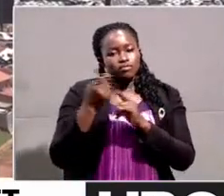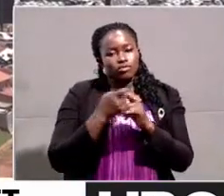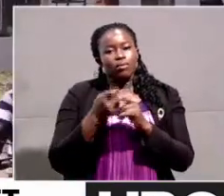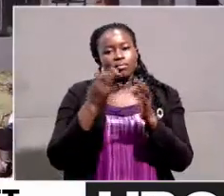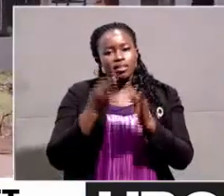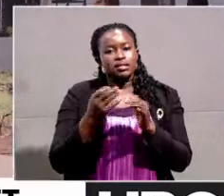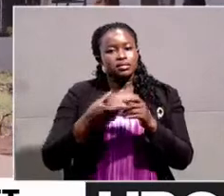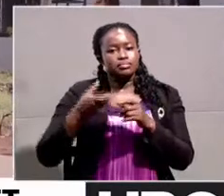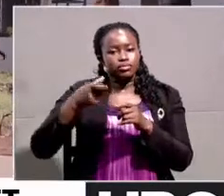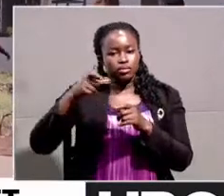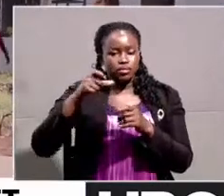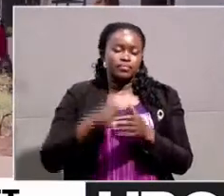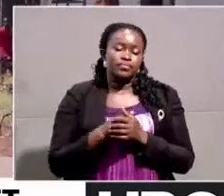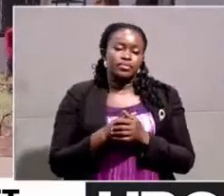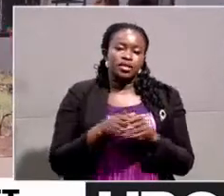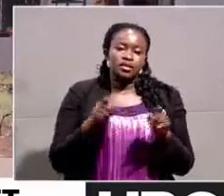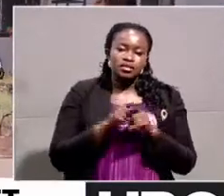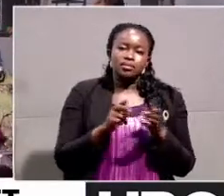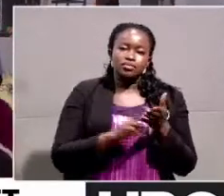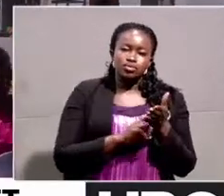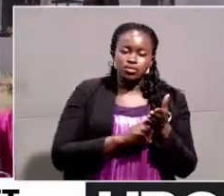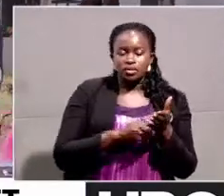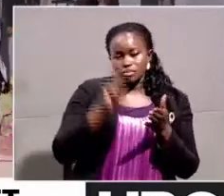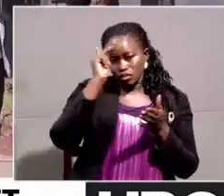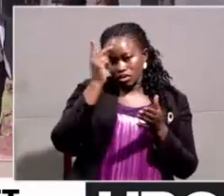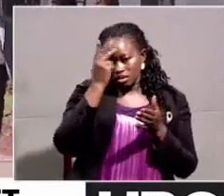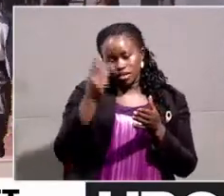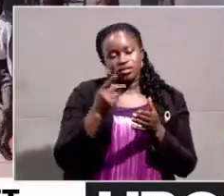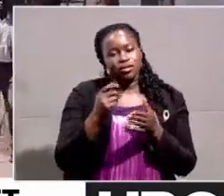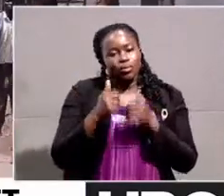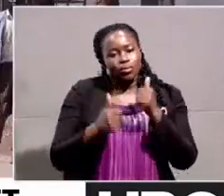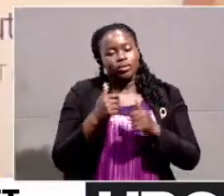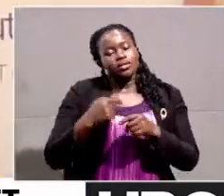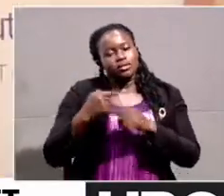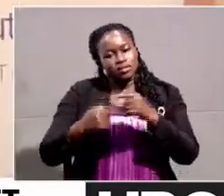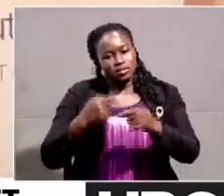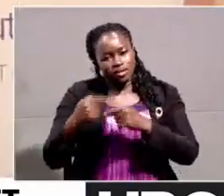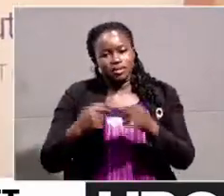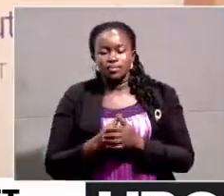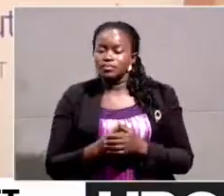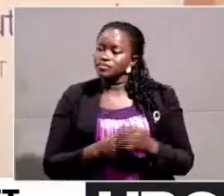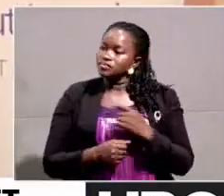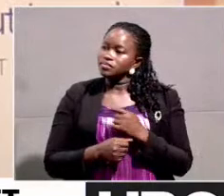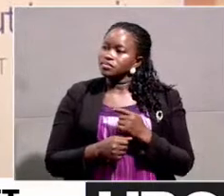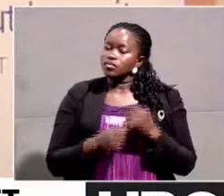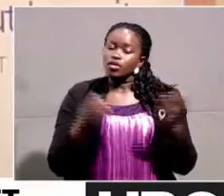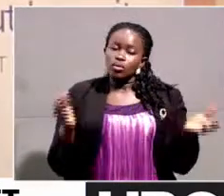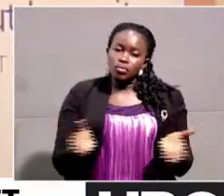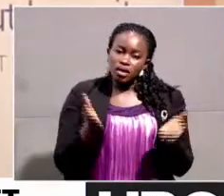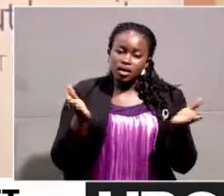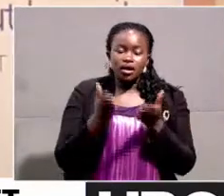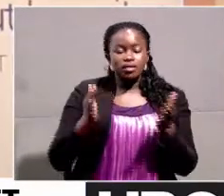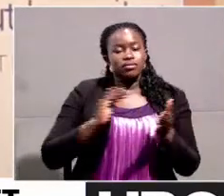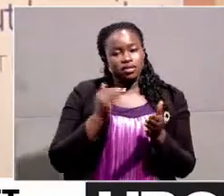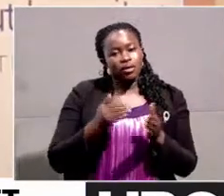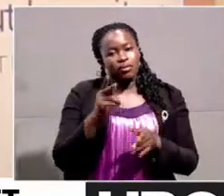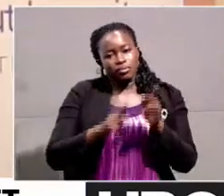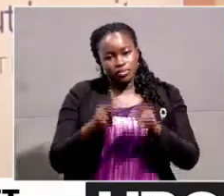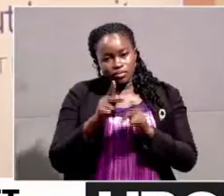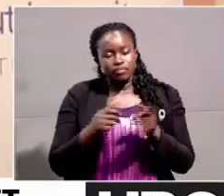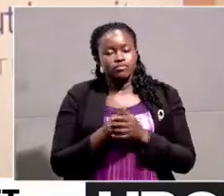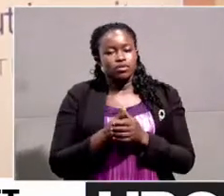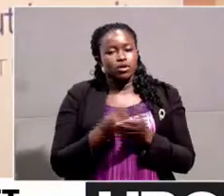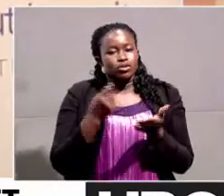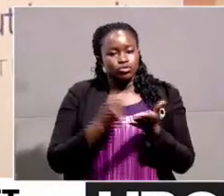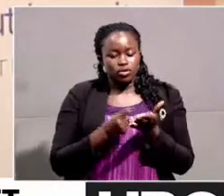essential goods using prudent policies that are sustainable. Encourage our people that Uganda is at this point